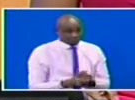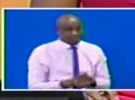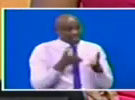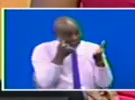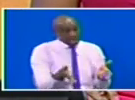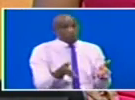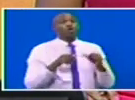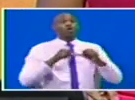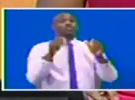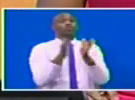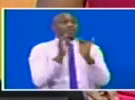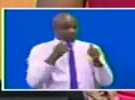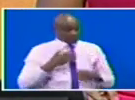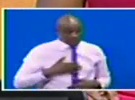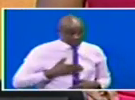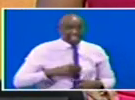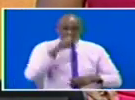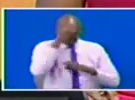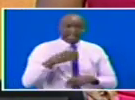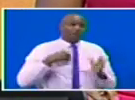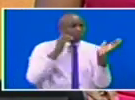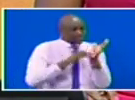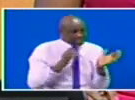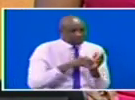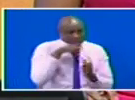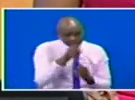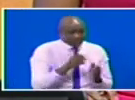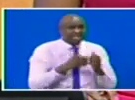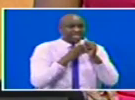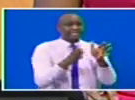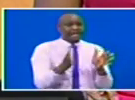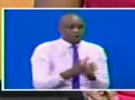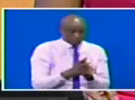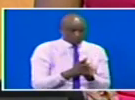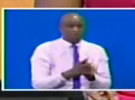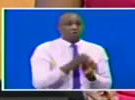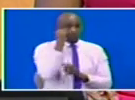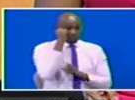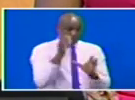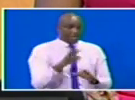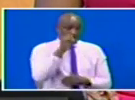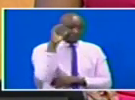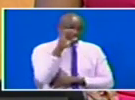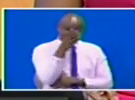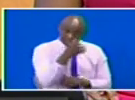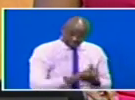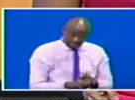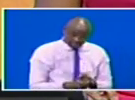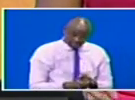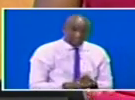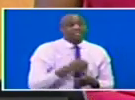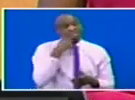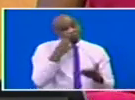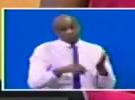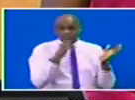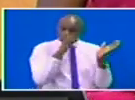Kwa sasa tuendelee na taarifa zetu, ambapo gavana wa Machakos ambaye pia ni kiongozi wa chama cha maendeleo Chap Chap Dkt. Alfred Mutua